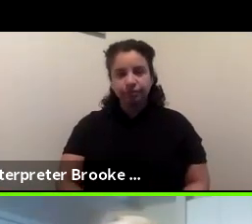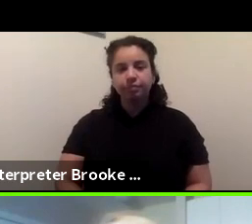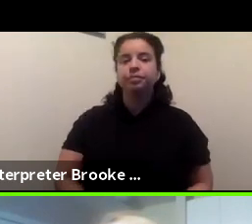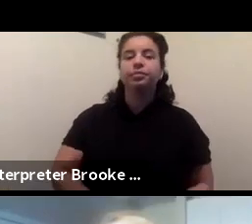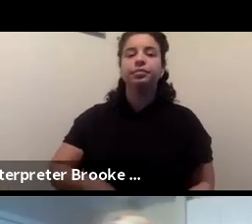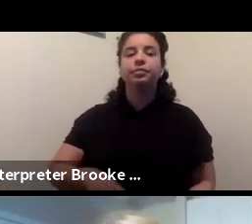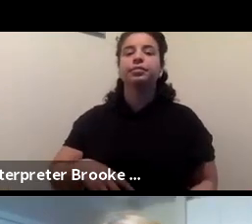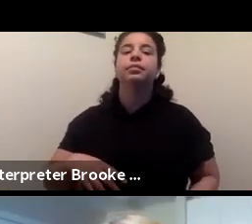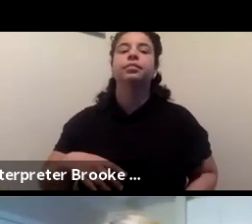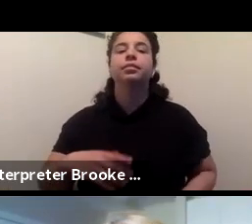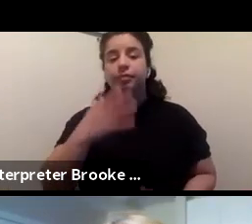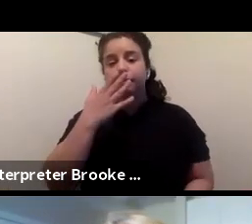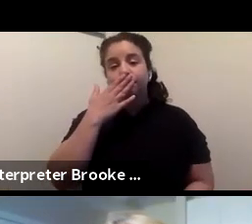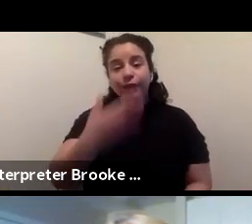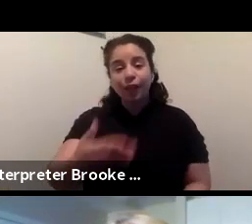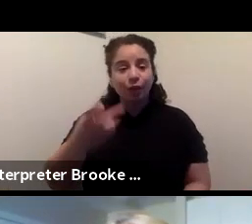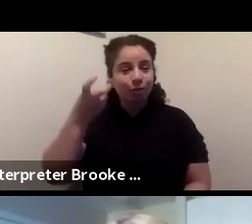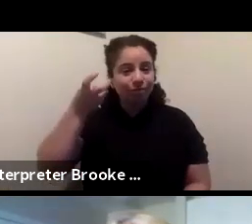Thanks, Landon.